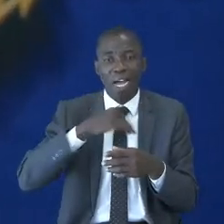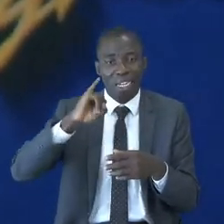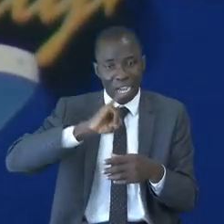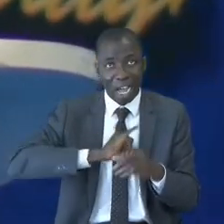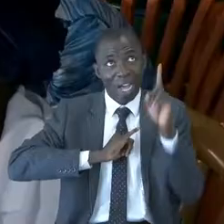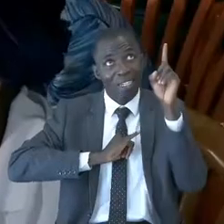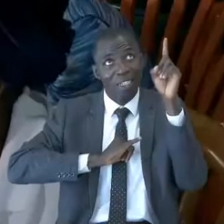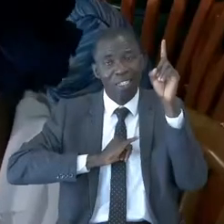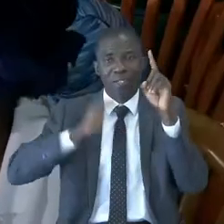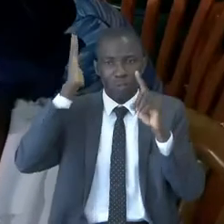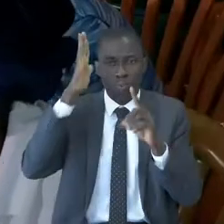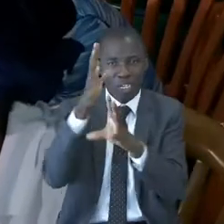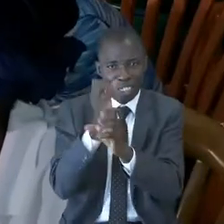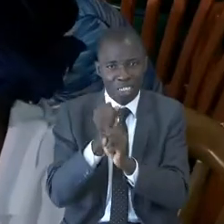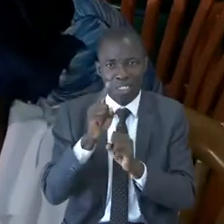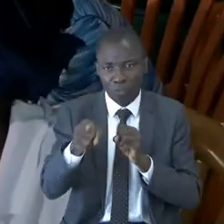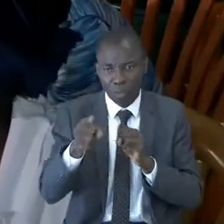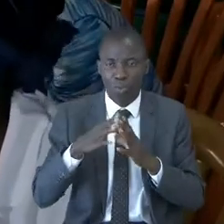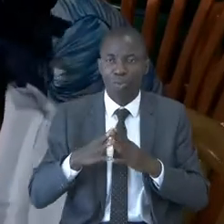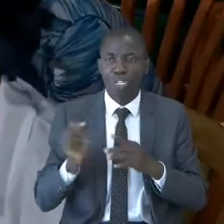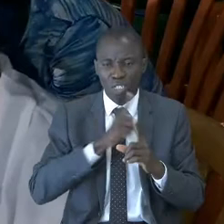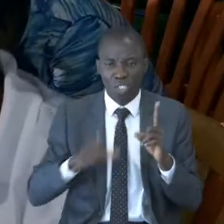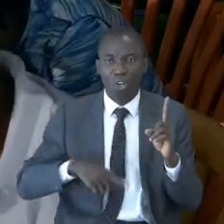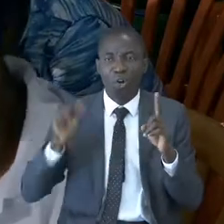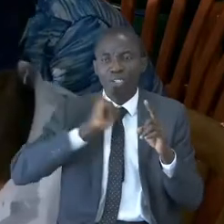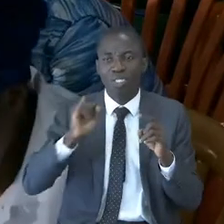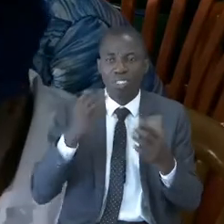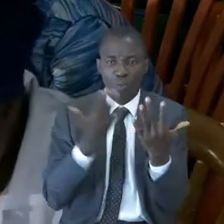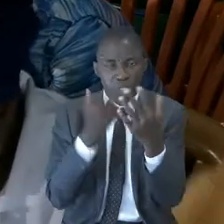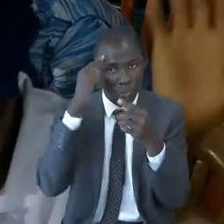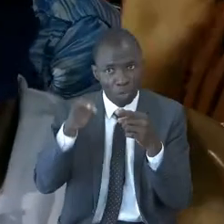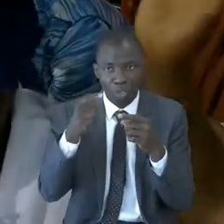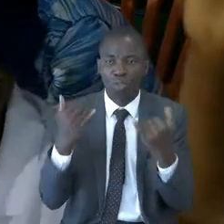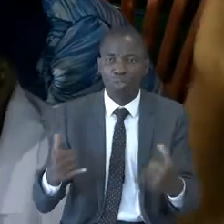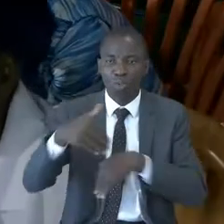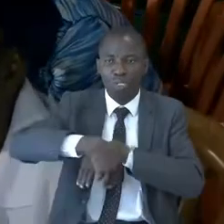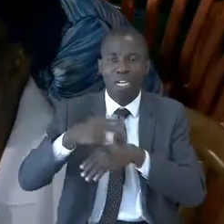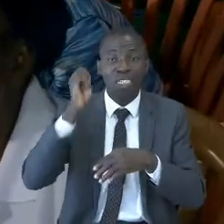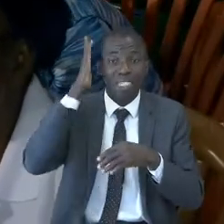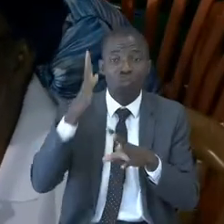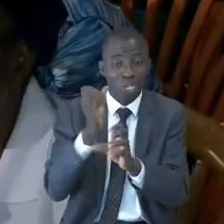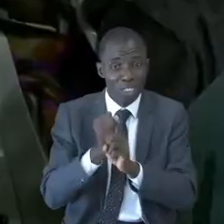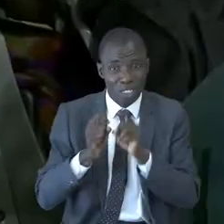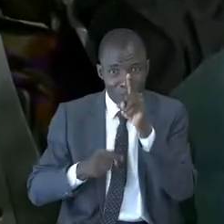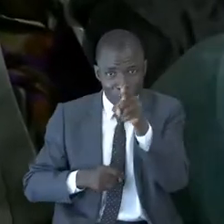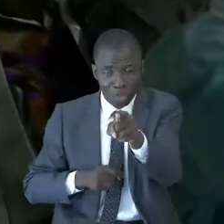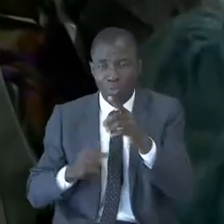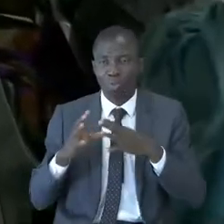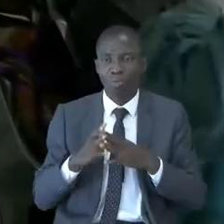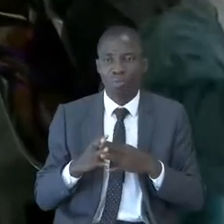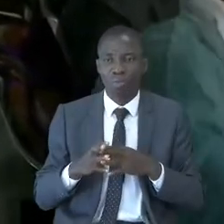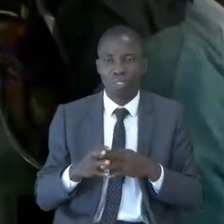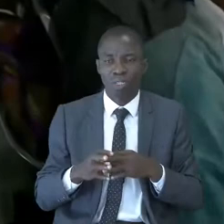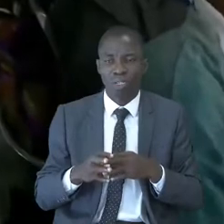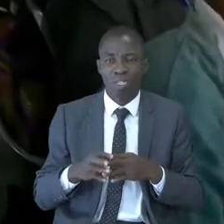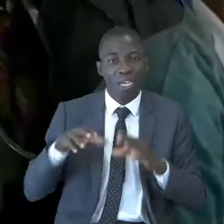will receive you. The Lord is waiting for you tonight. He will receive you.